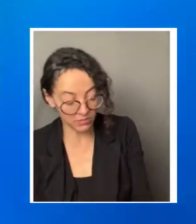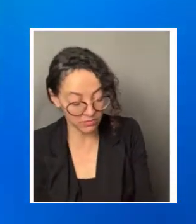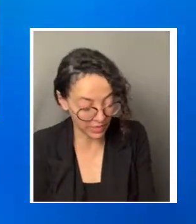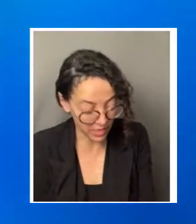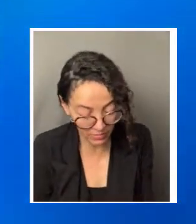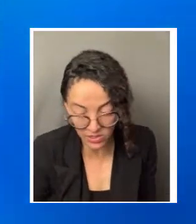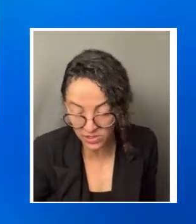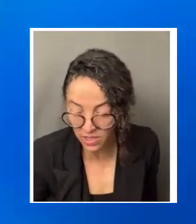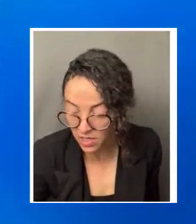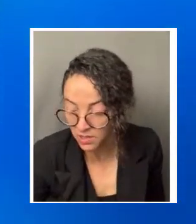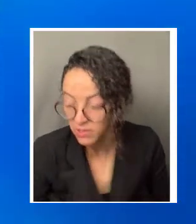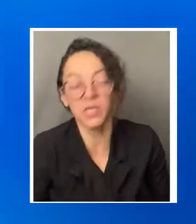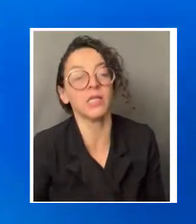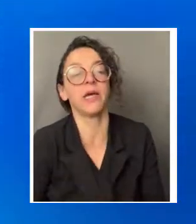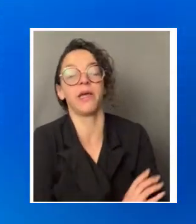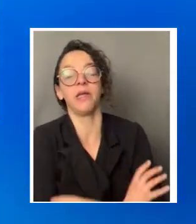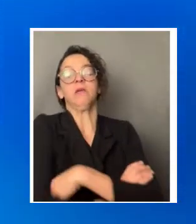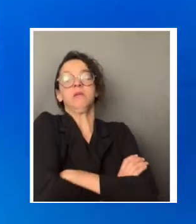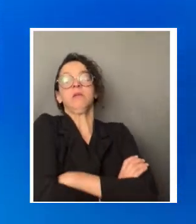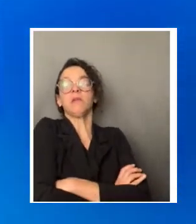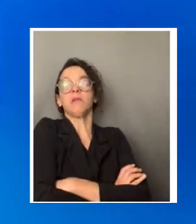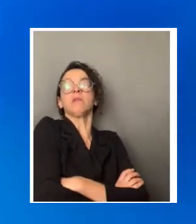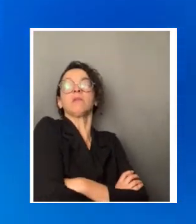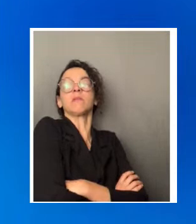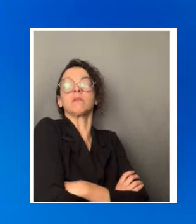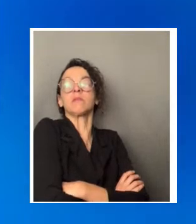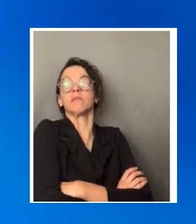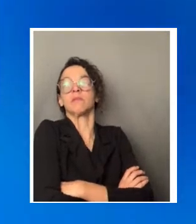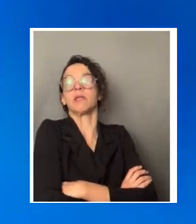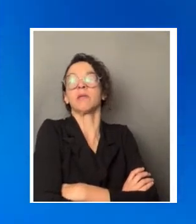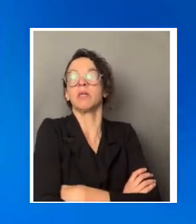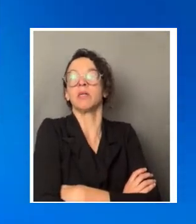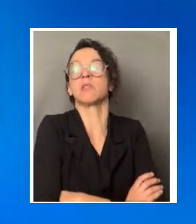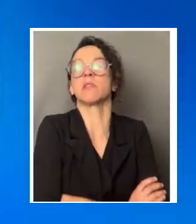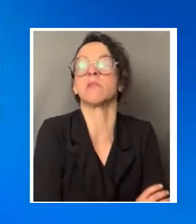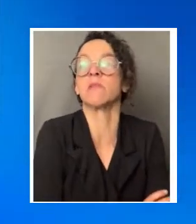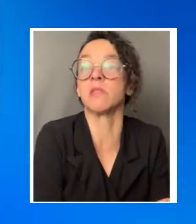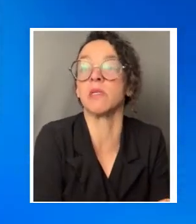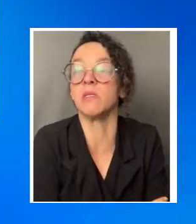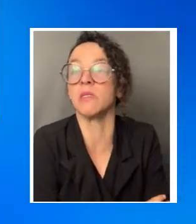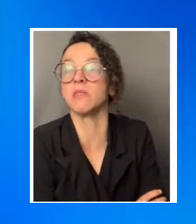And So that's going to come into the chat, or it's going to be captured in that